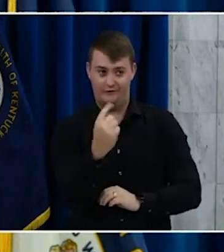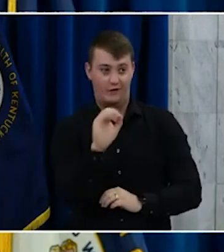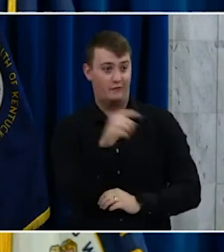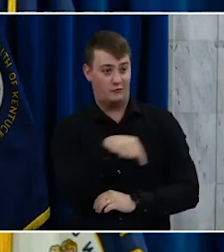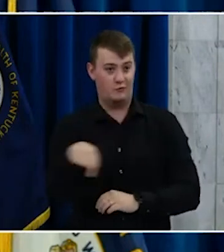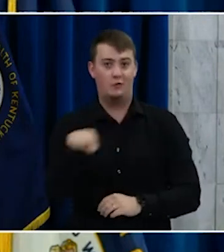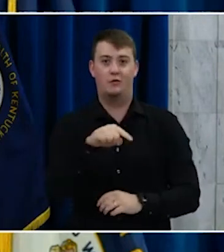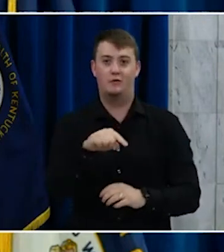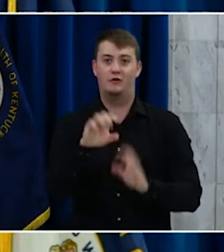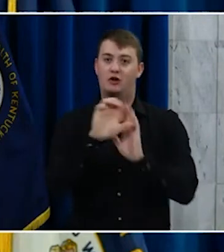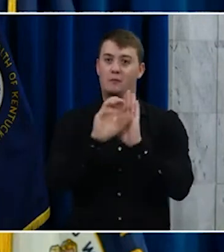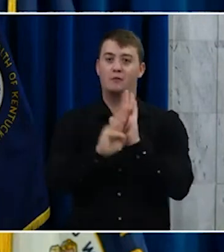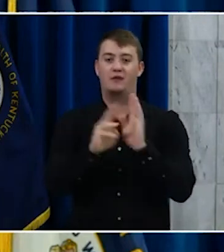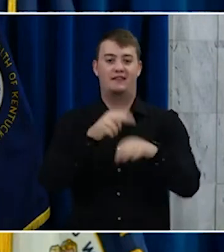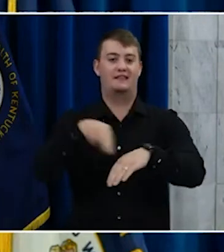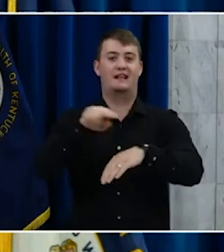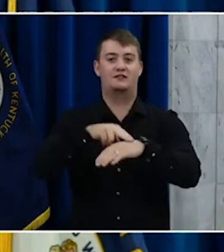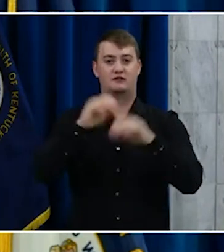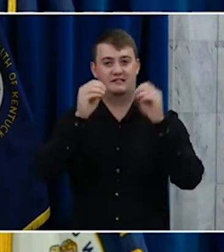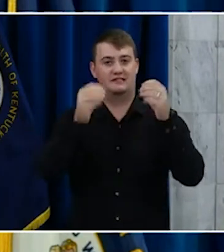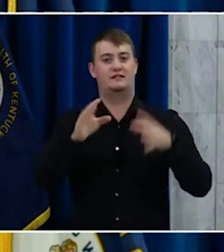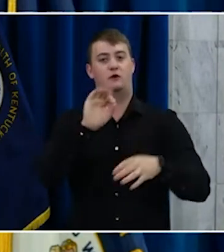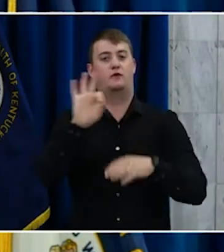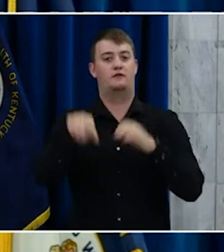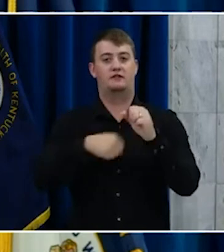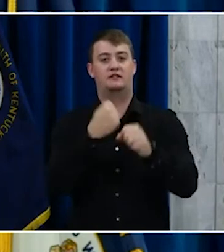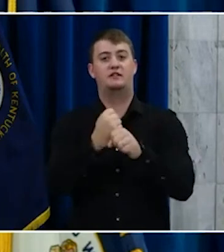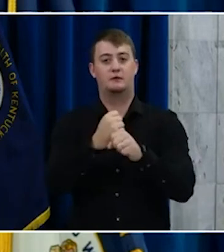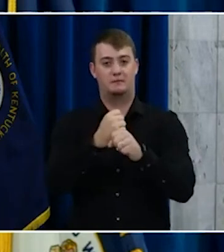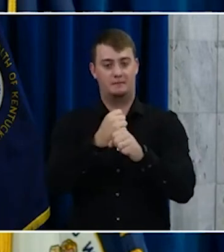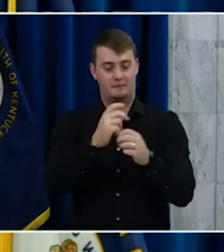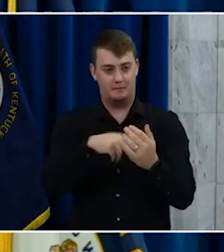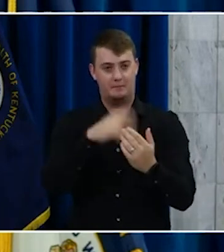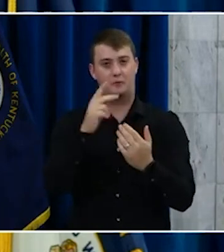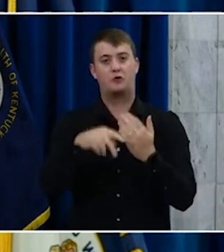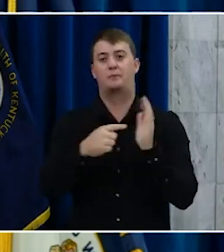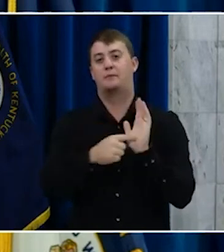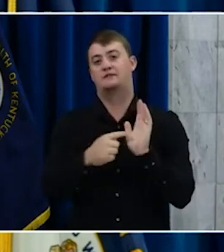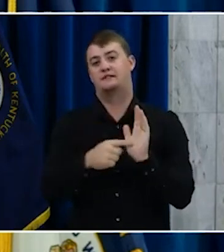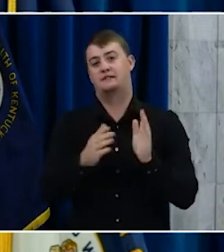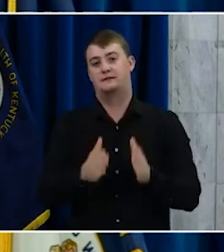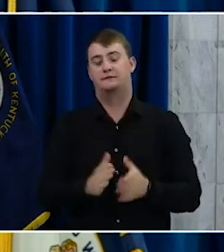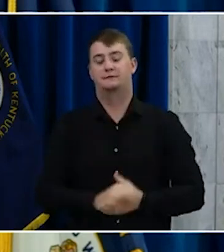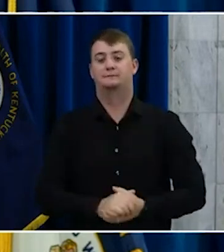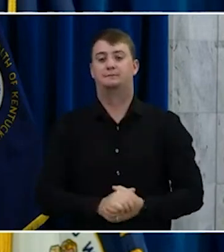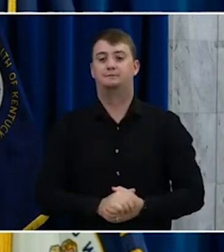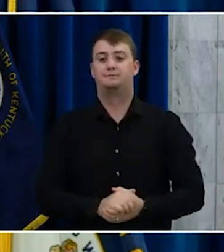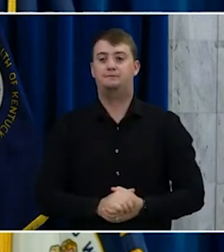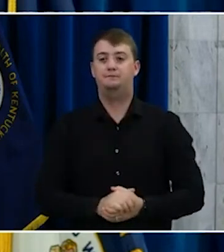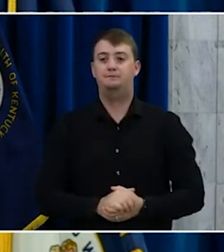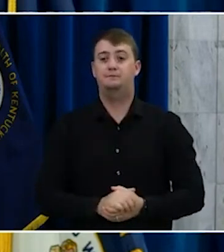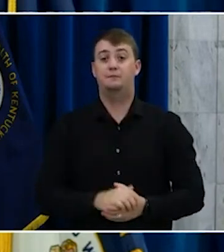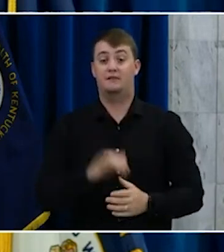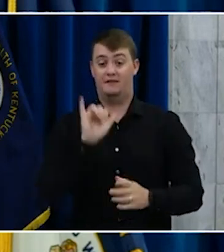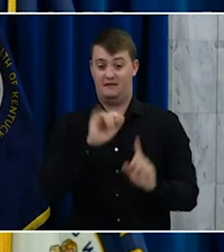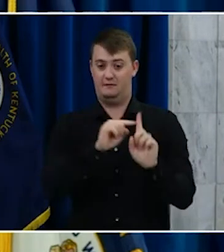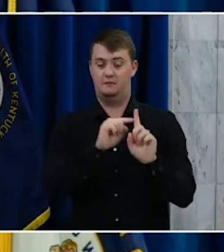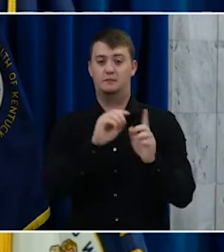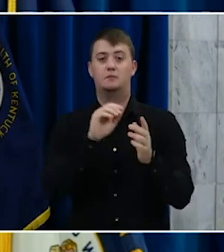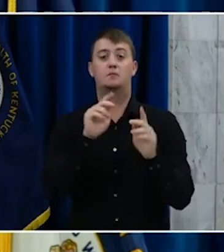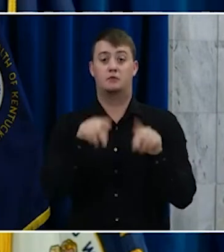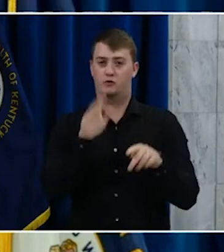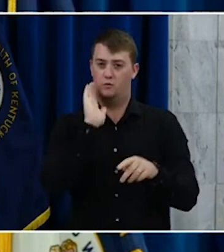the Commonwealth National Teacher of the Year program representative. This individual will